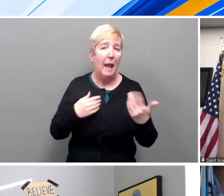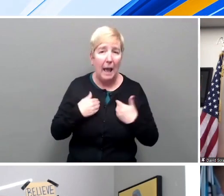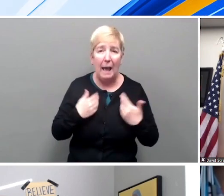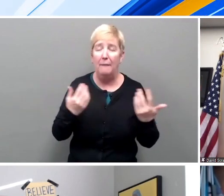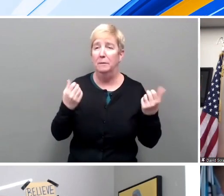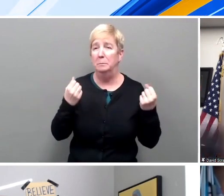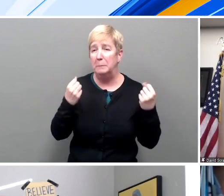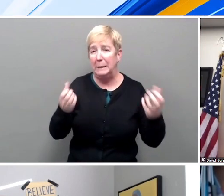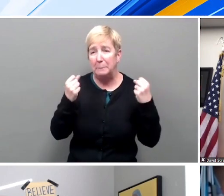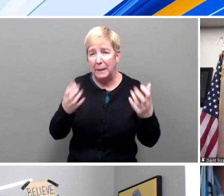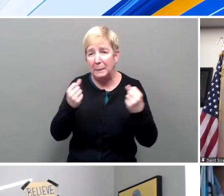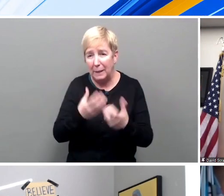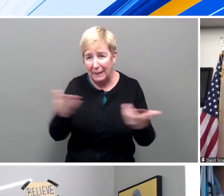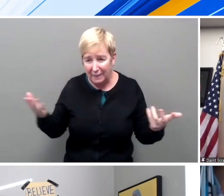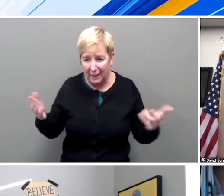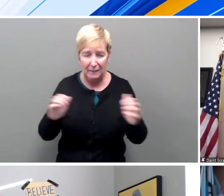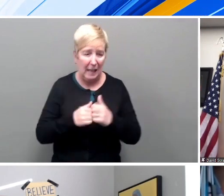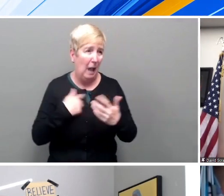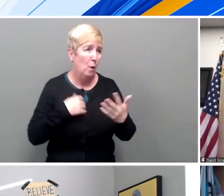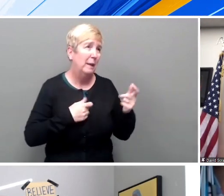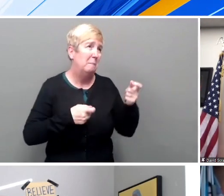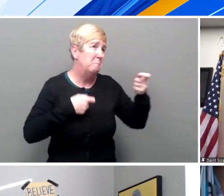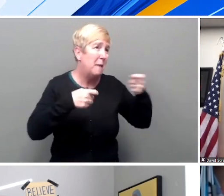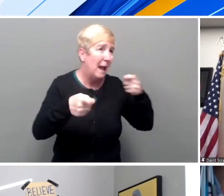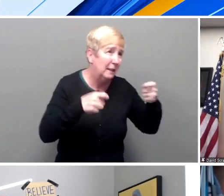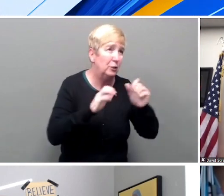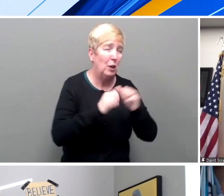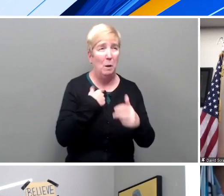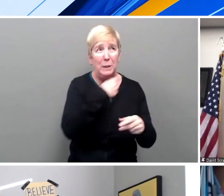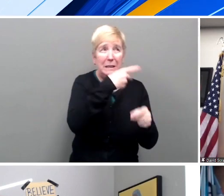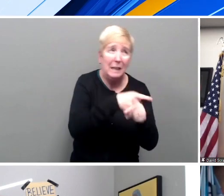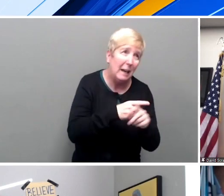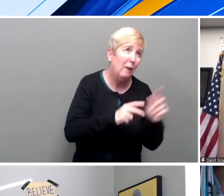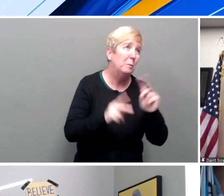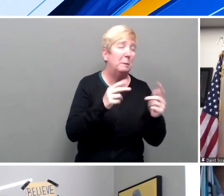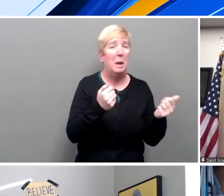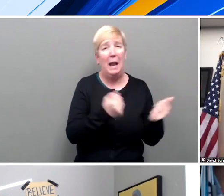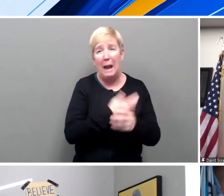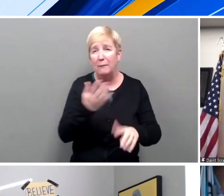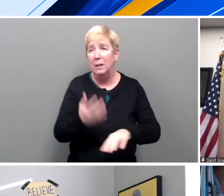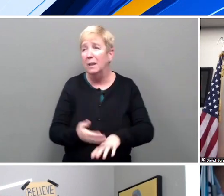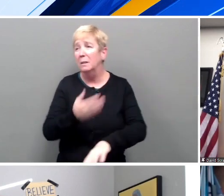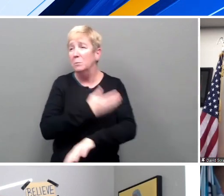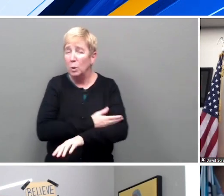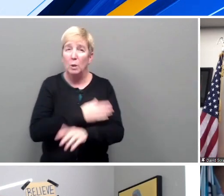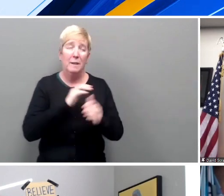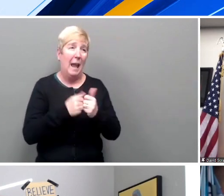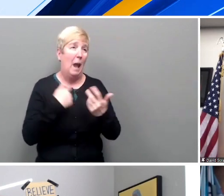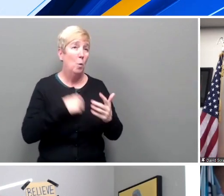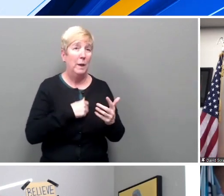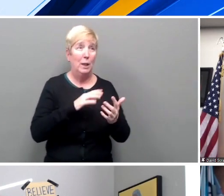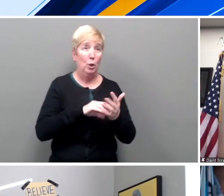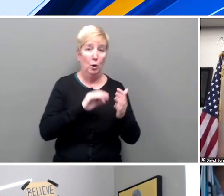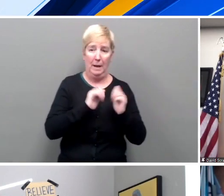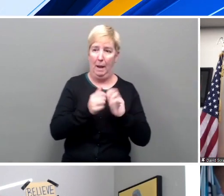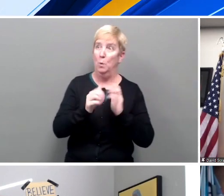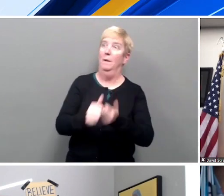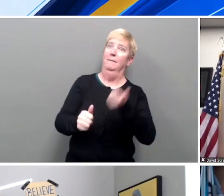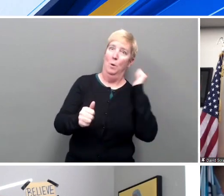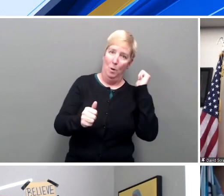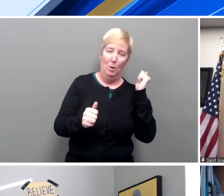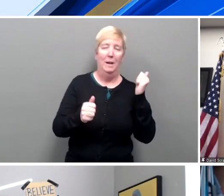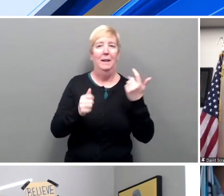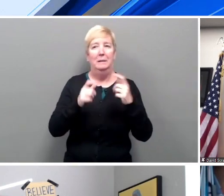all we've learned about how to manage the disease, all we've learned about how to avoid getting